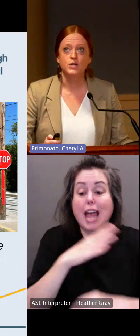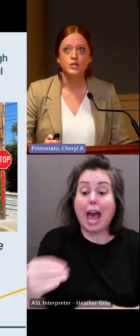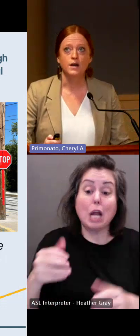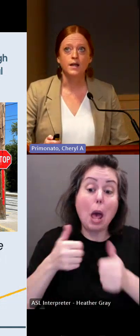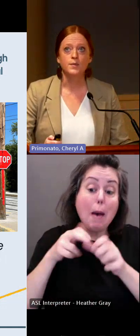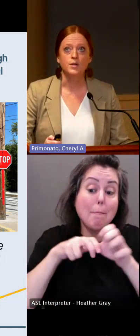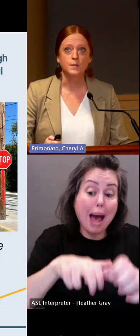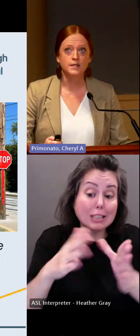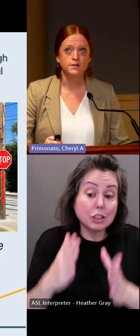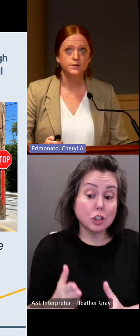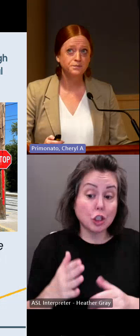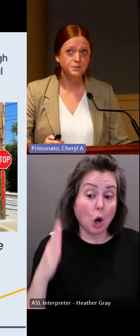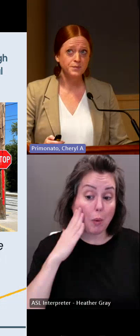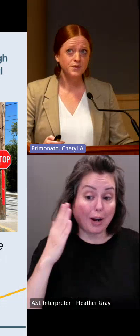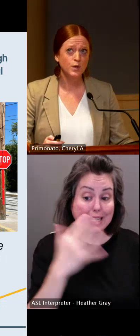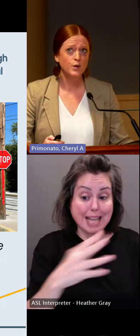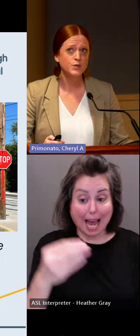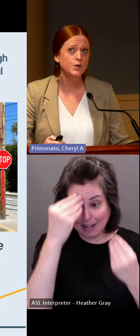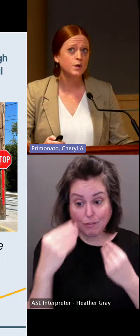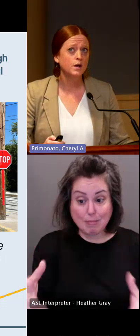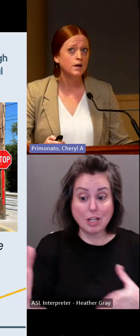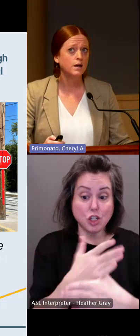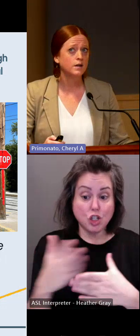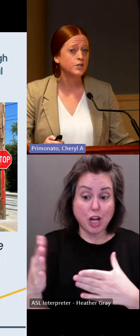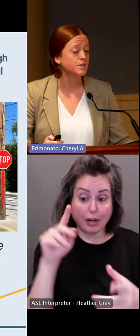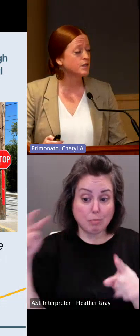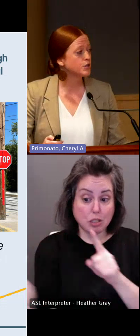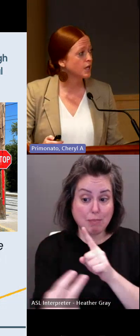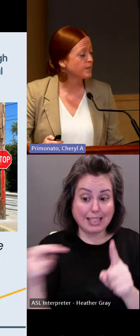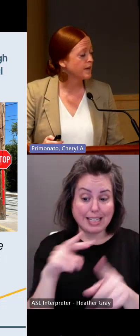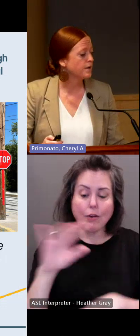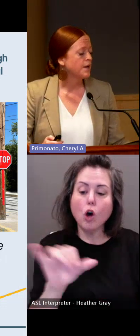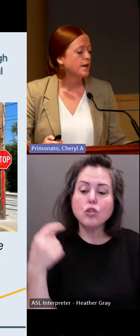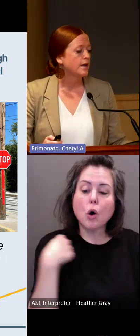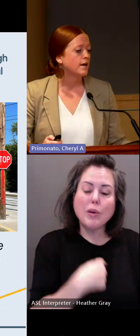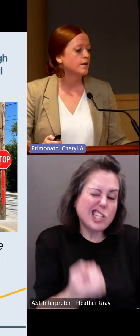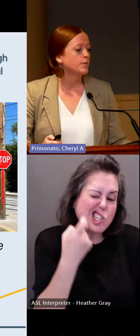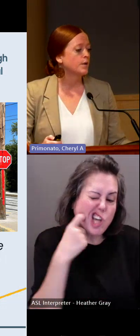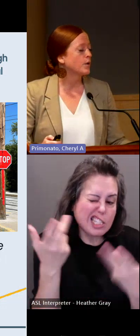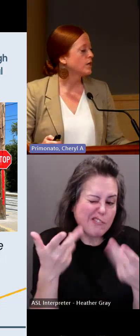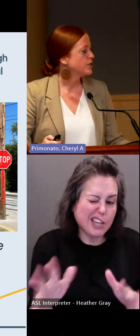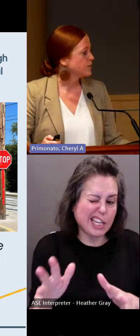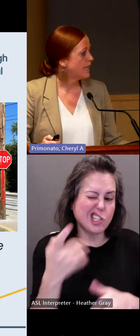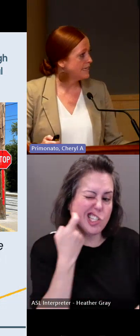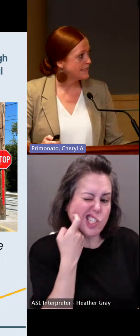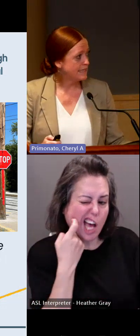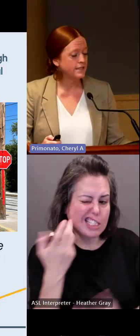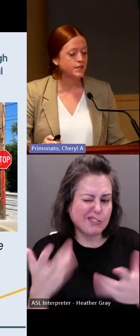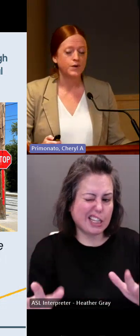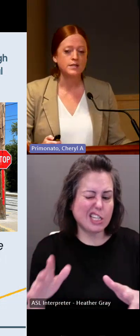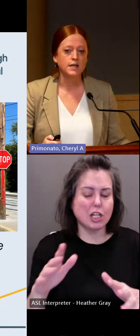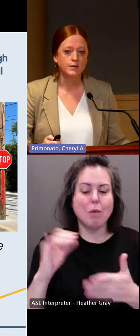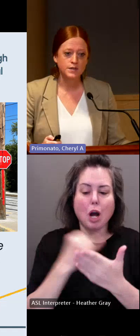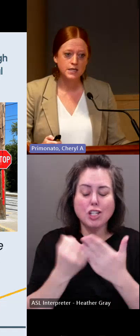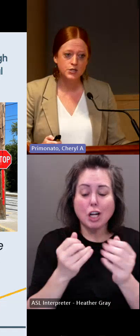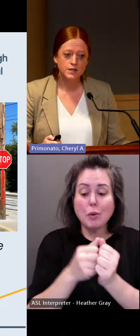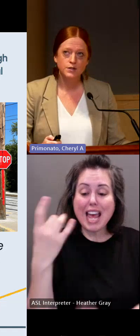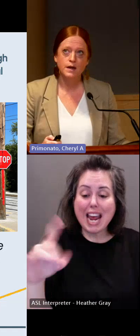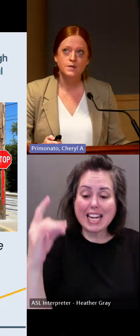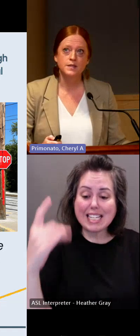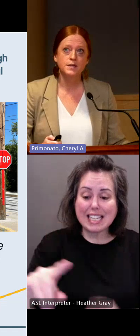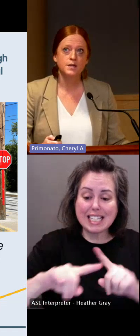information sharing perspective. We also are just finishing up now a project with 18 different light